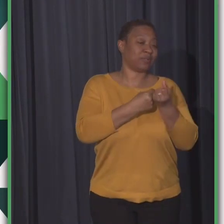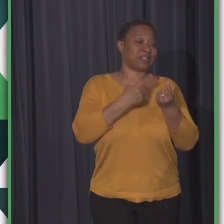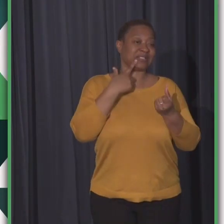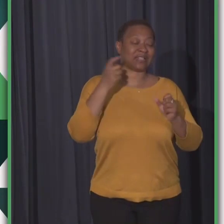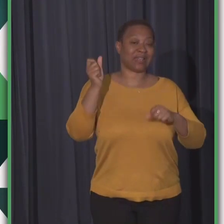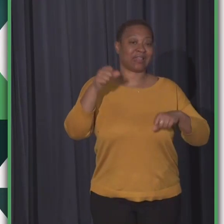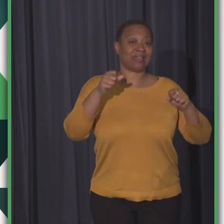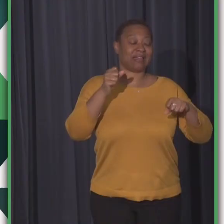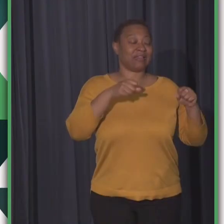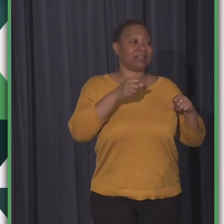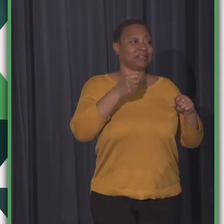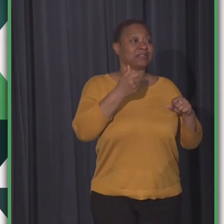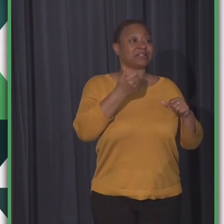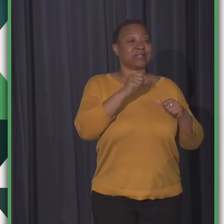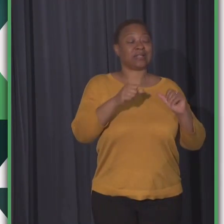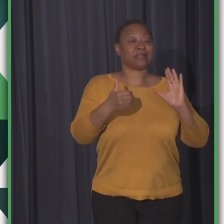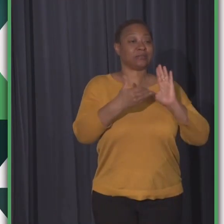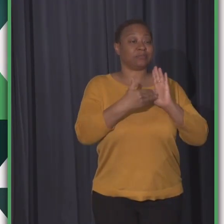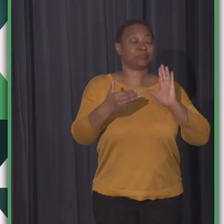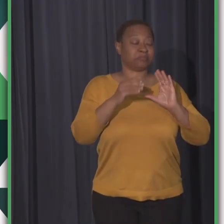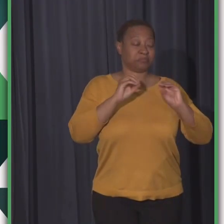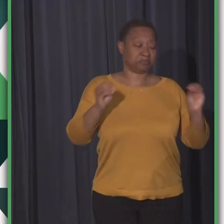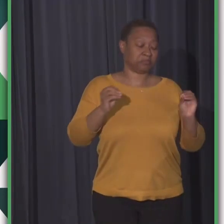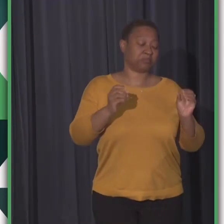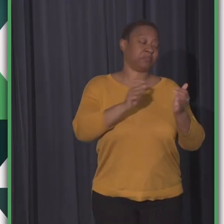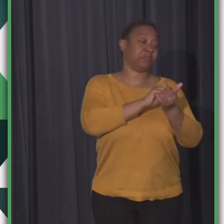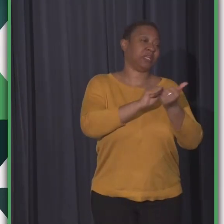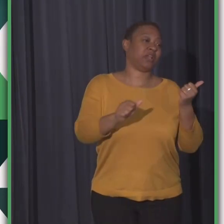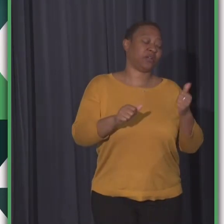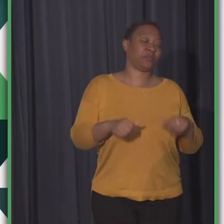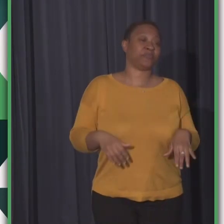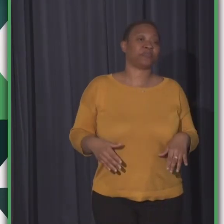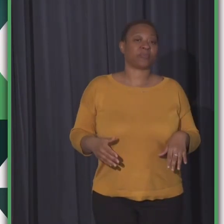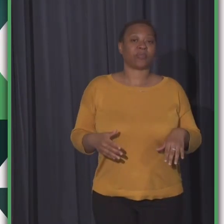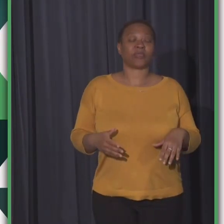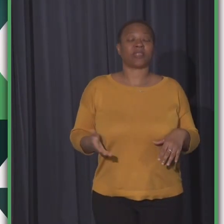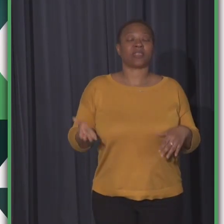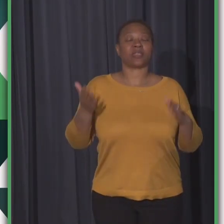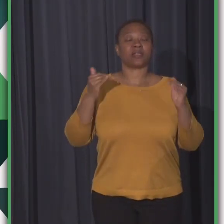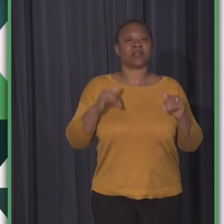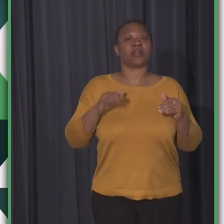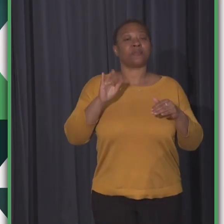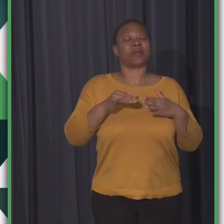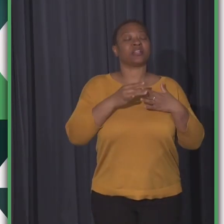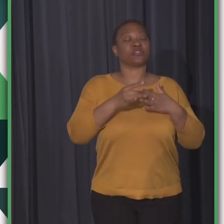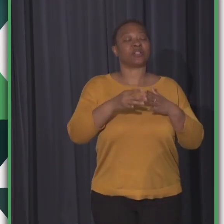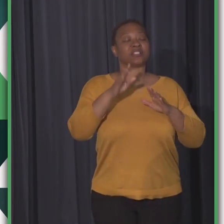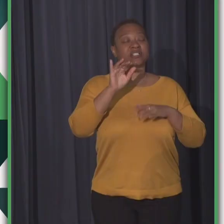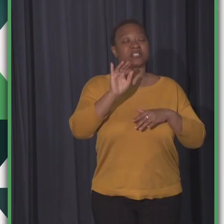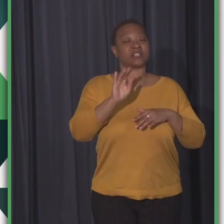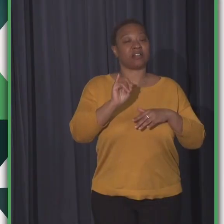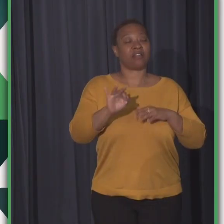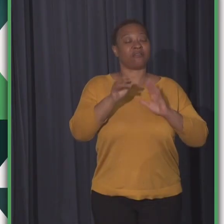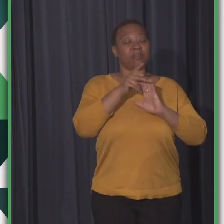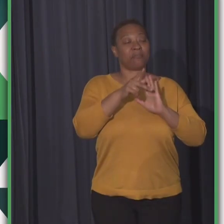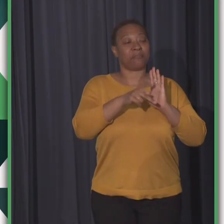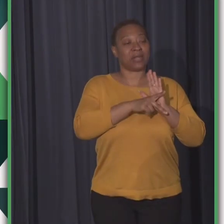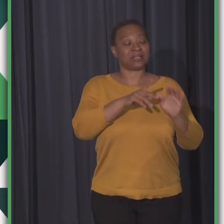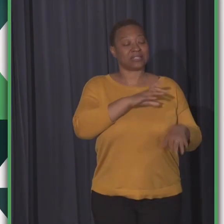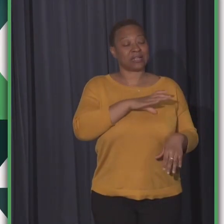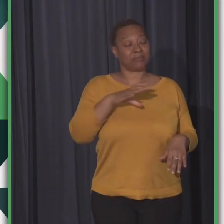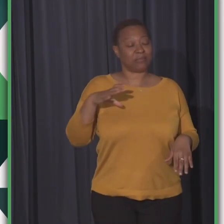aye. Aye. Anyone opposed? The motion is carried. Thank you. Okay. By the direction of the policy